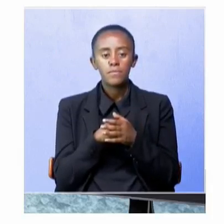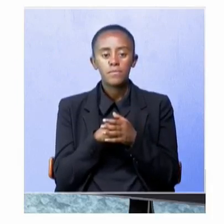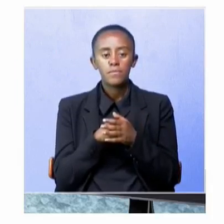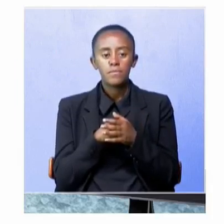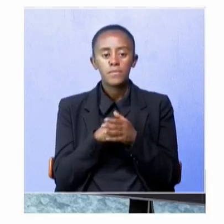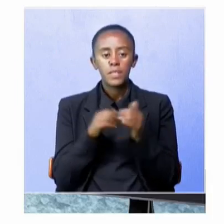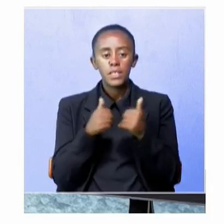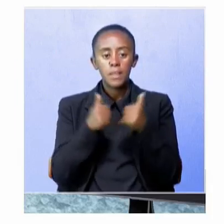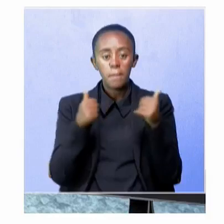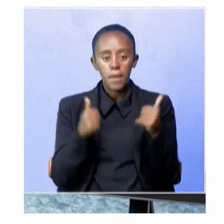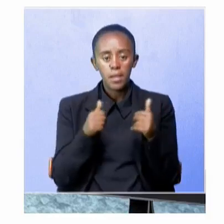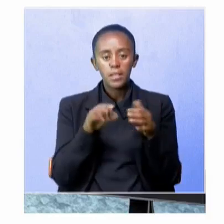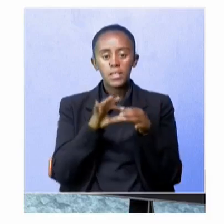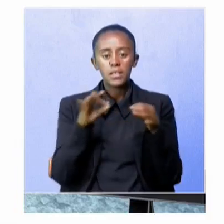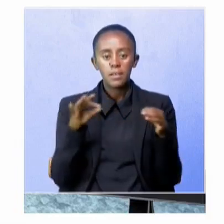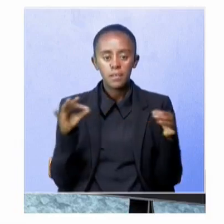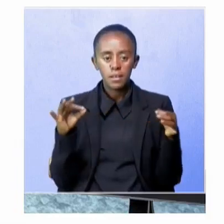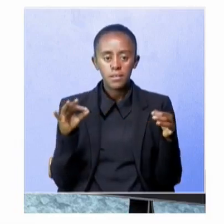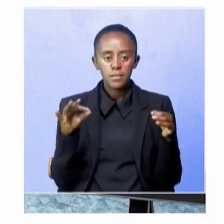a sentence